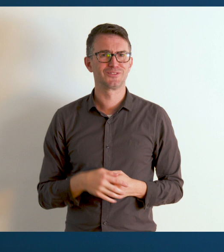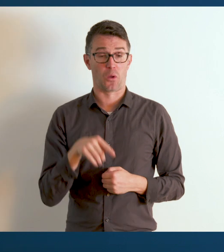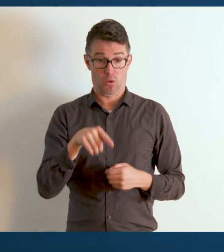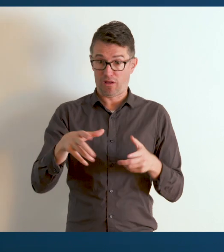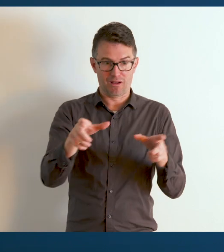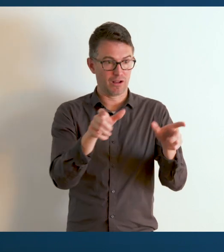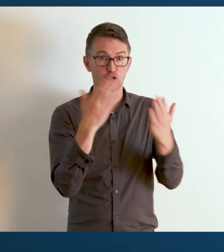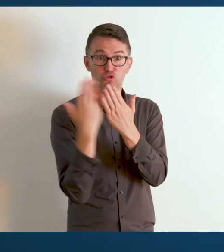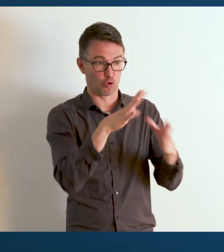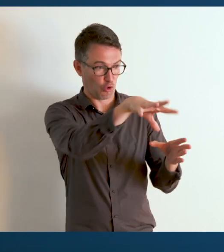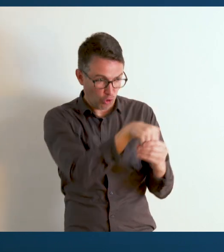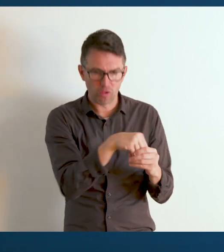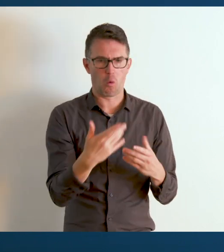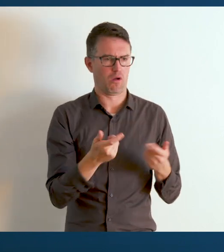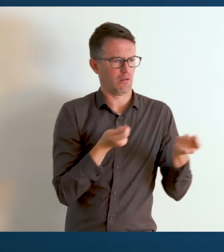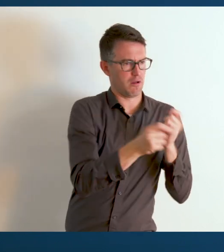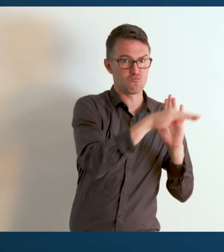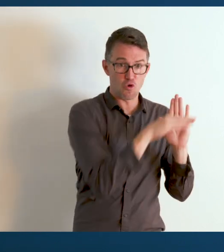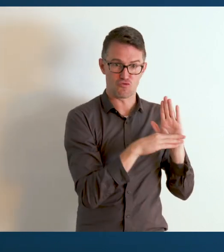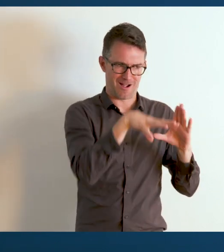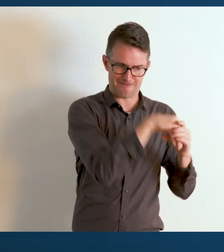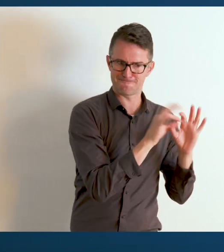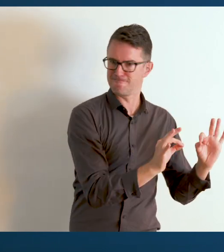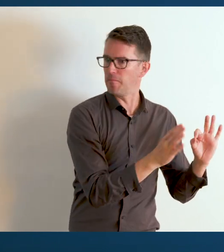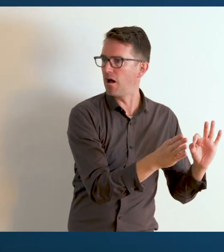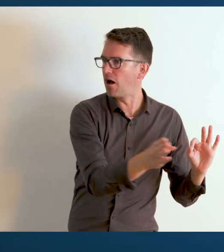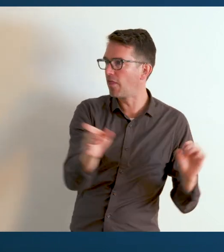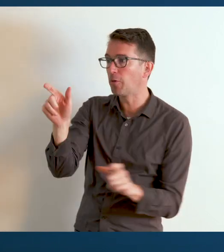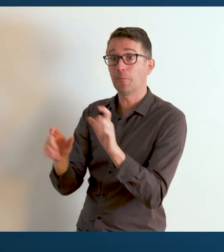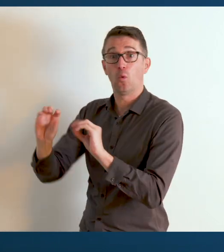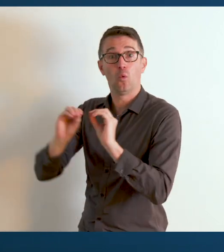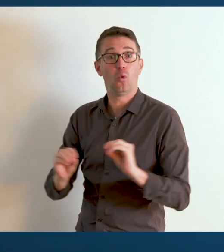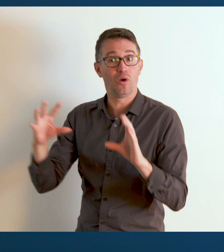miss people not receiving benefits who might need them.